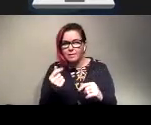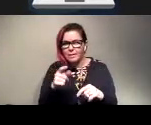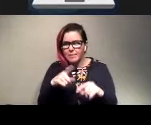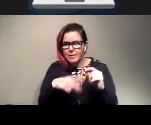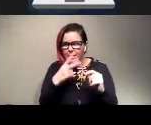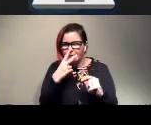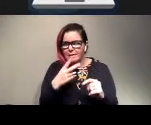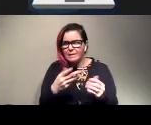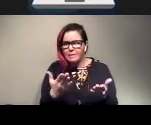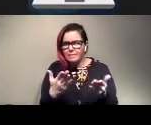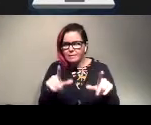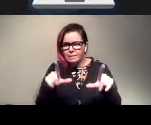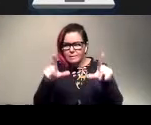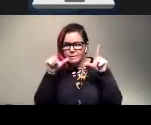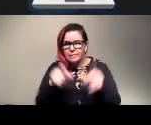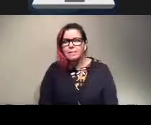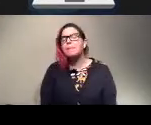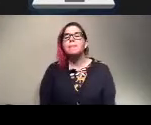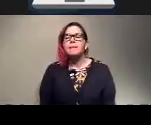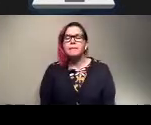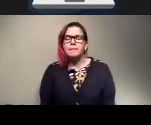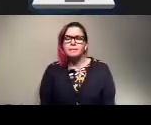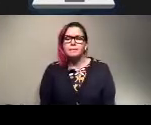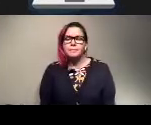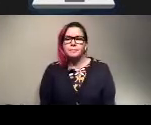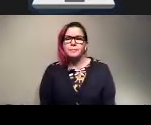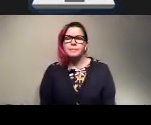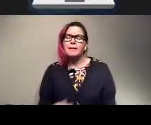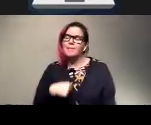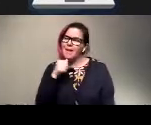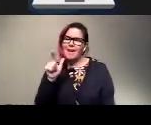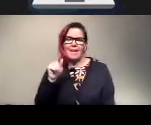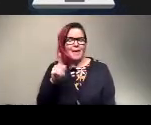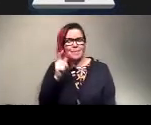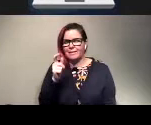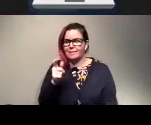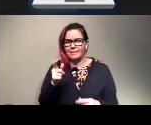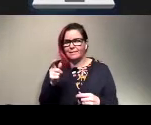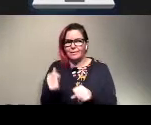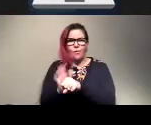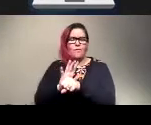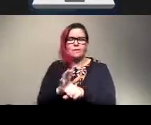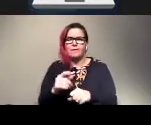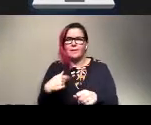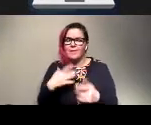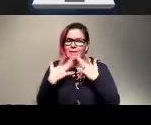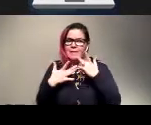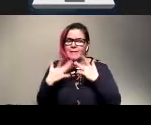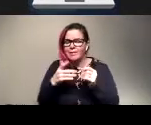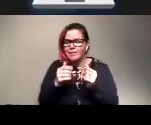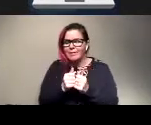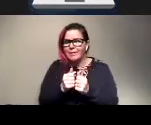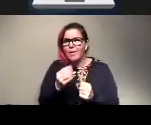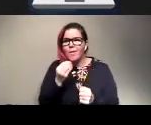can use my fancy dancy home. I'm not in the lab because of the pandemic. So I'm having to make do with some